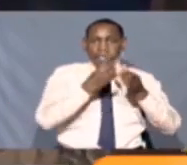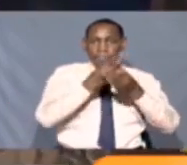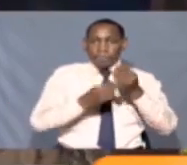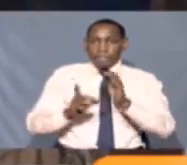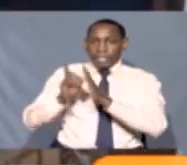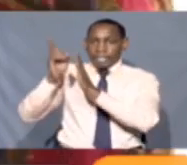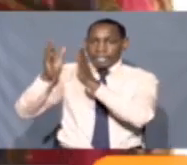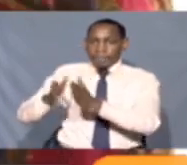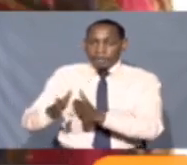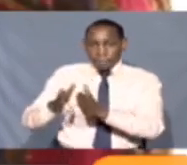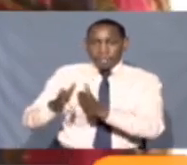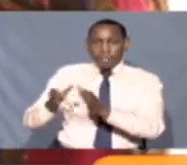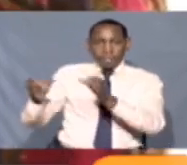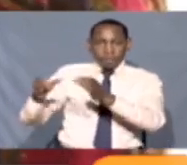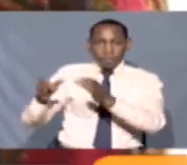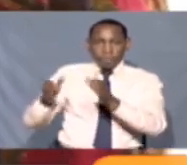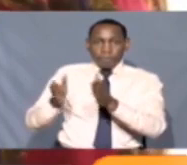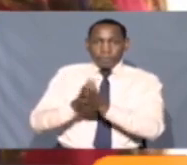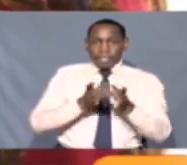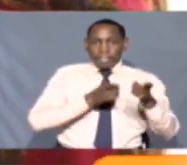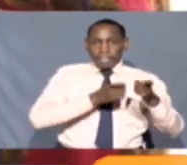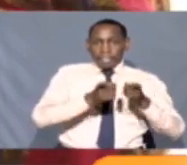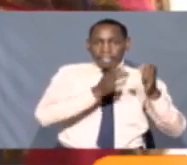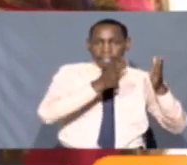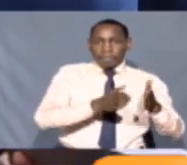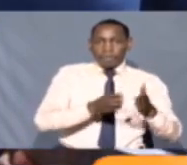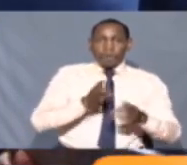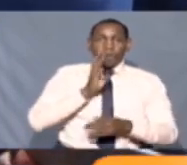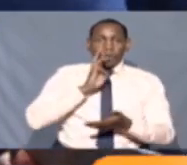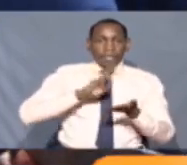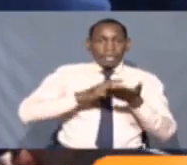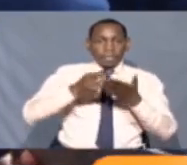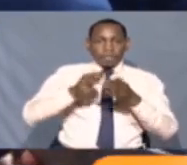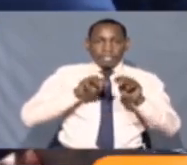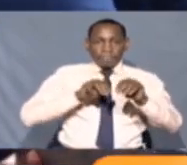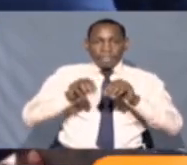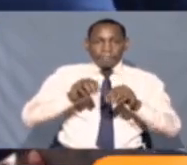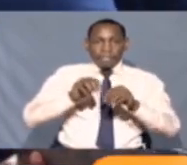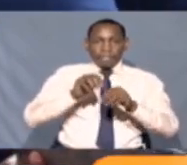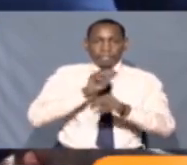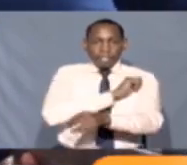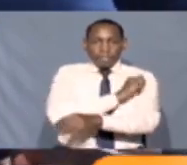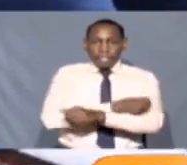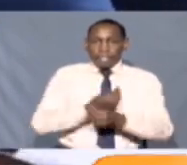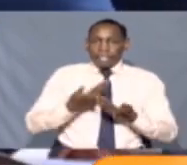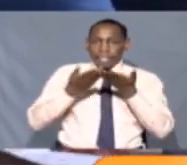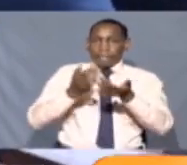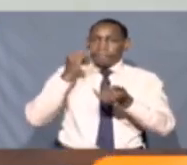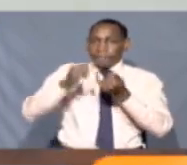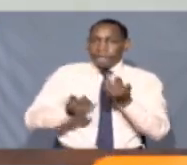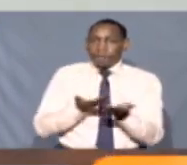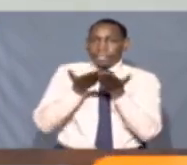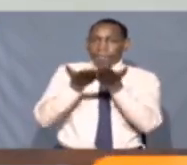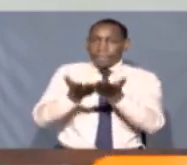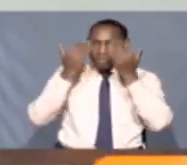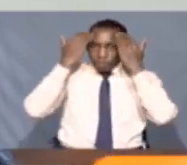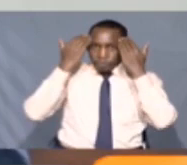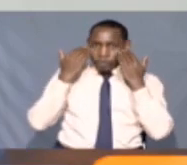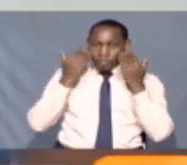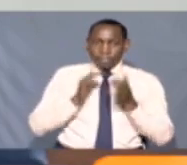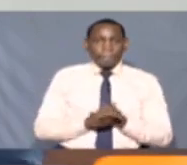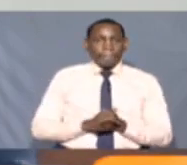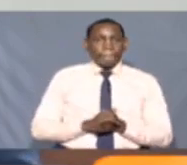of the estate, Superior Homes, and the regulator, Water Resource Management Authority, gave their final submission to the court. There is